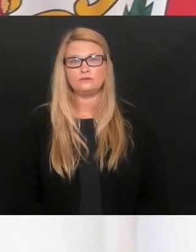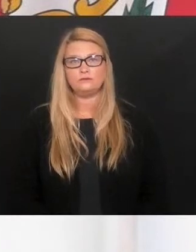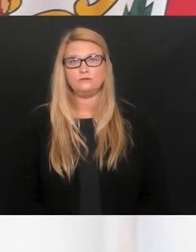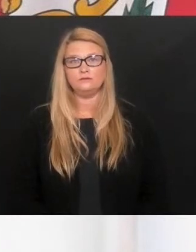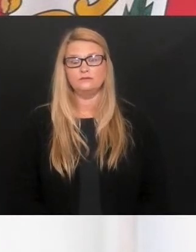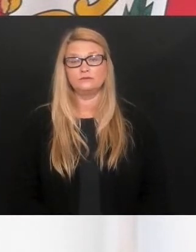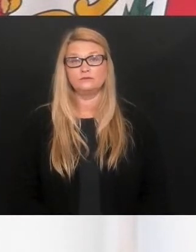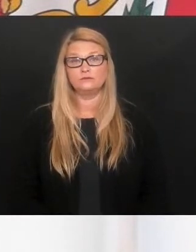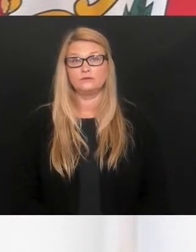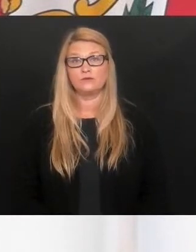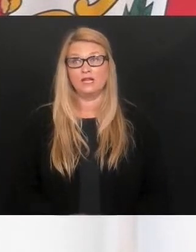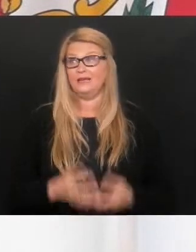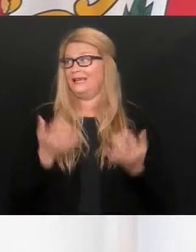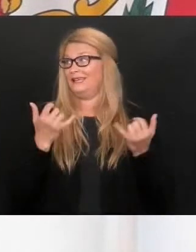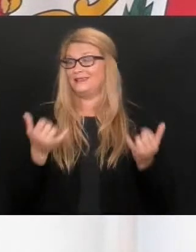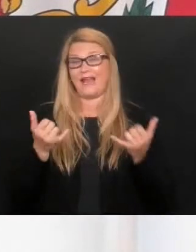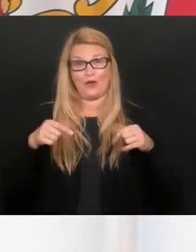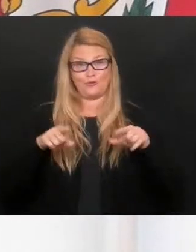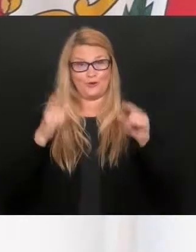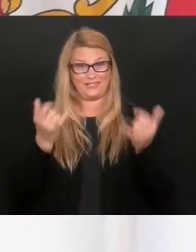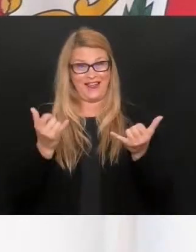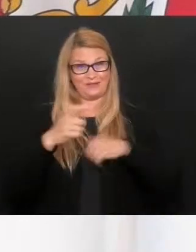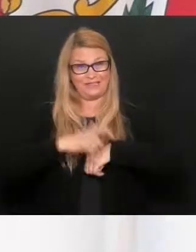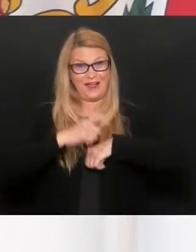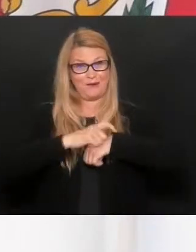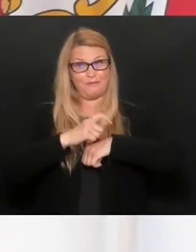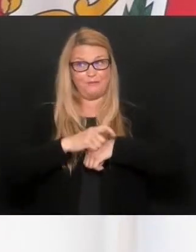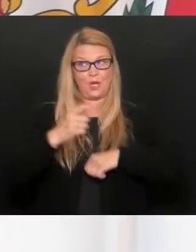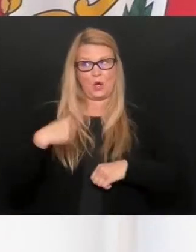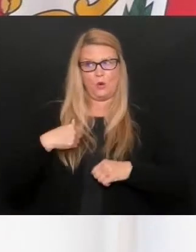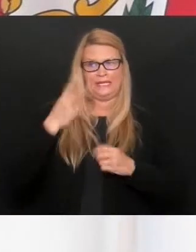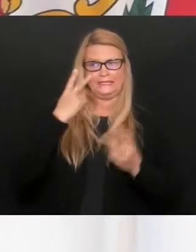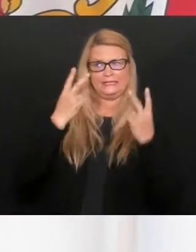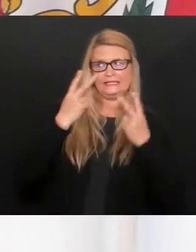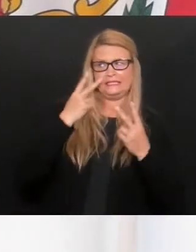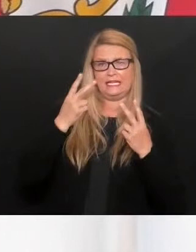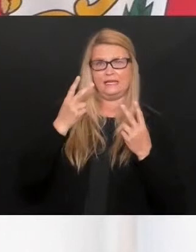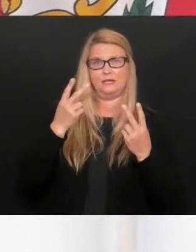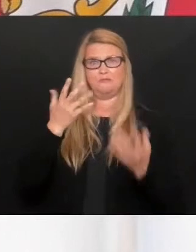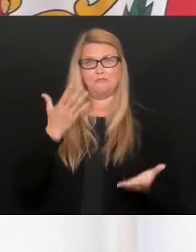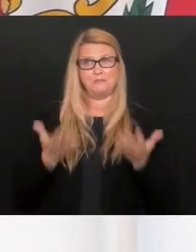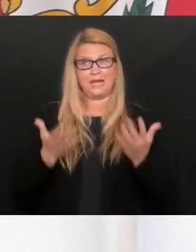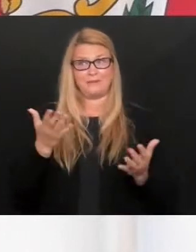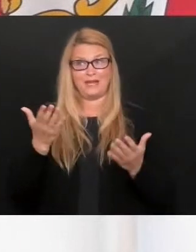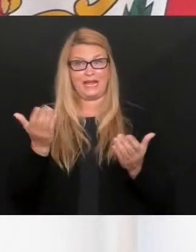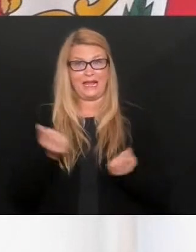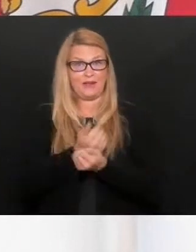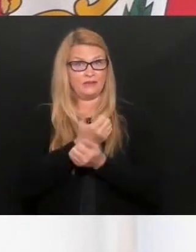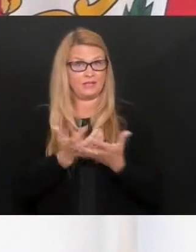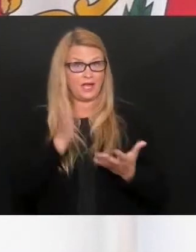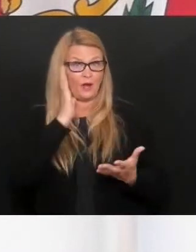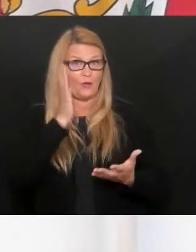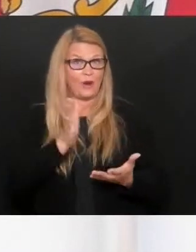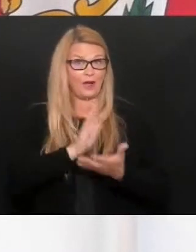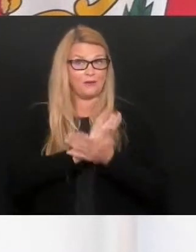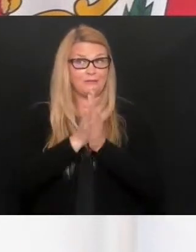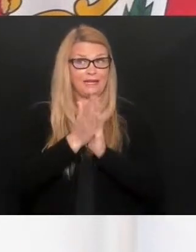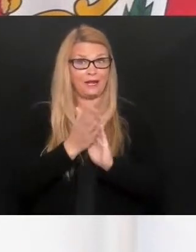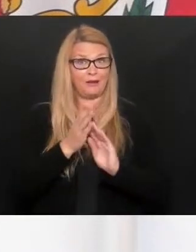in these days now, we're beginning to think we're coming out of this and everything's okay, but every